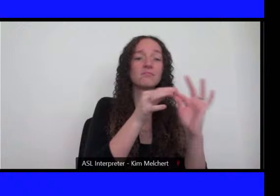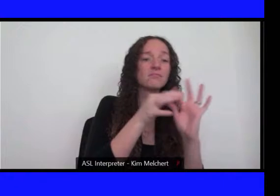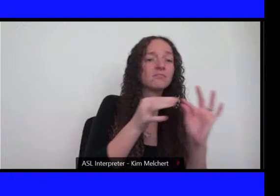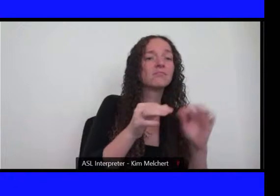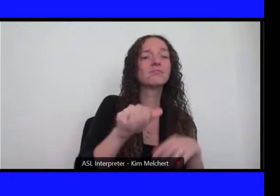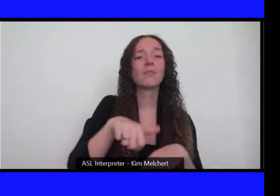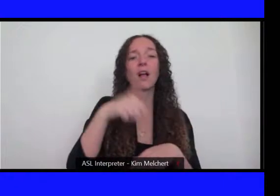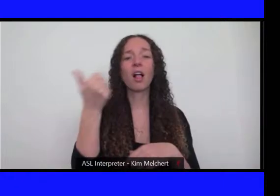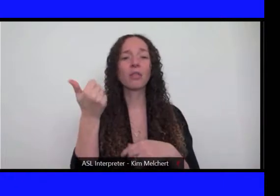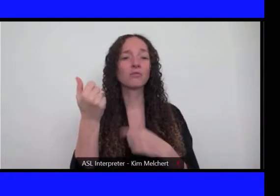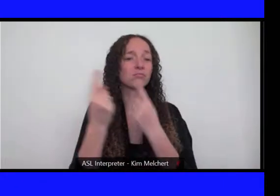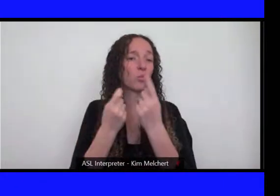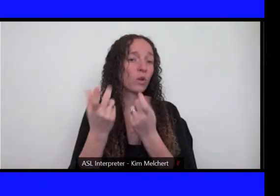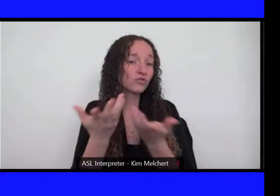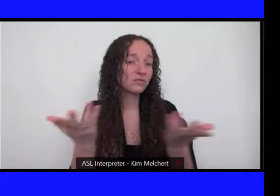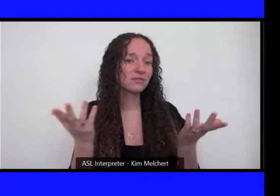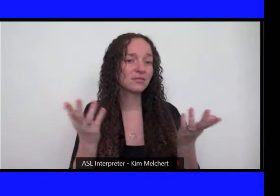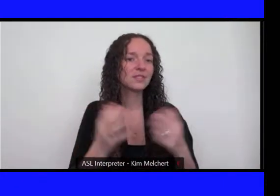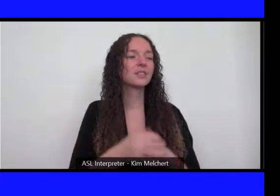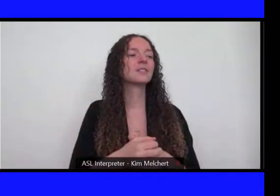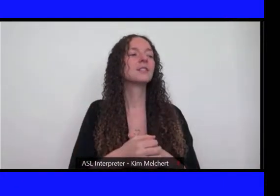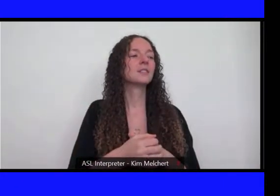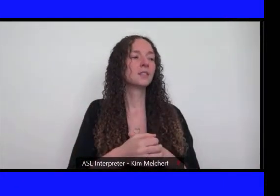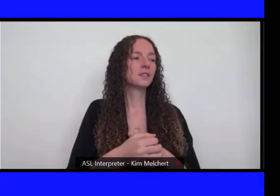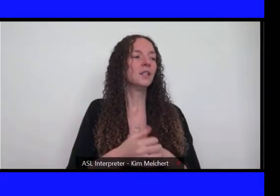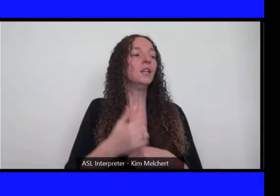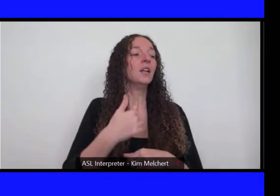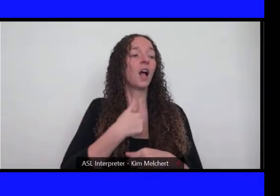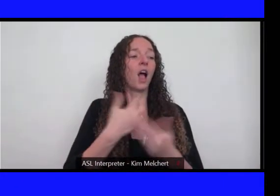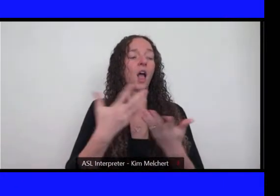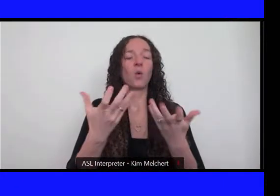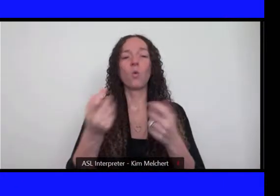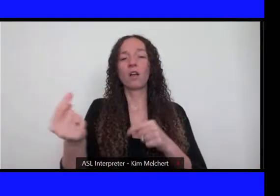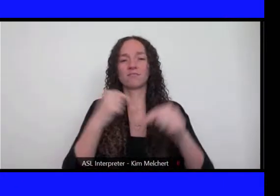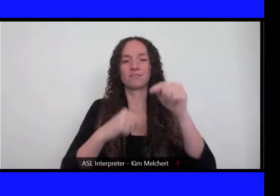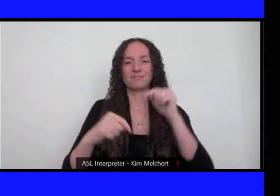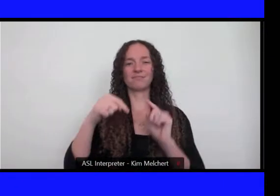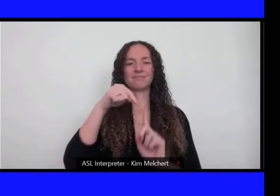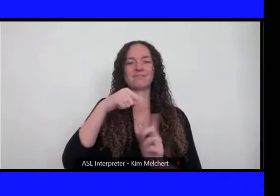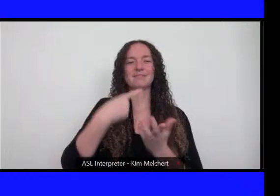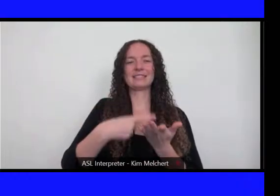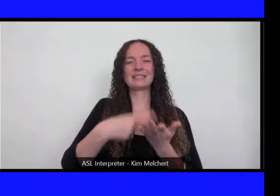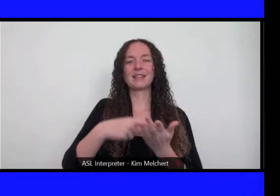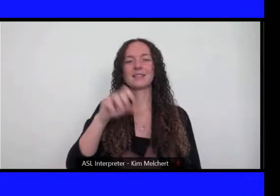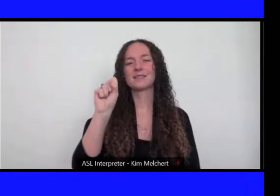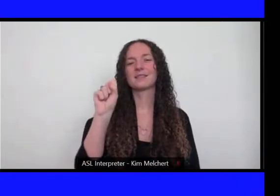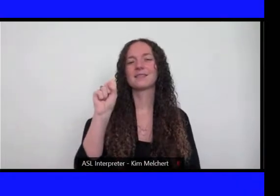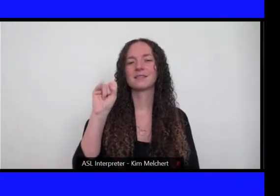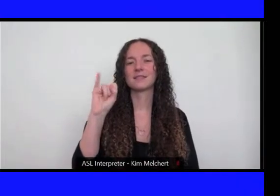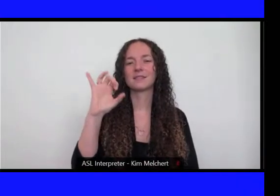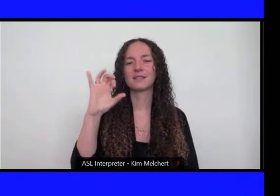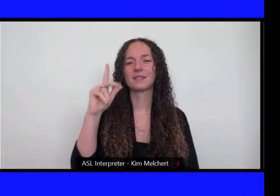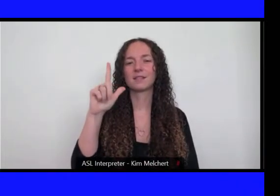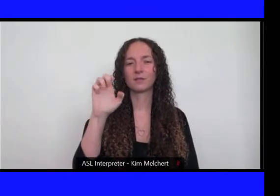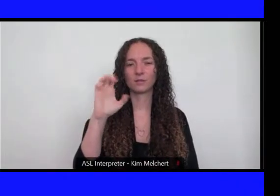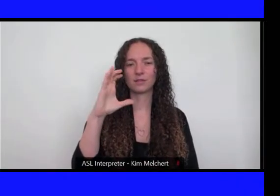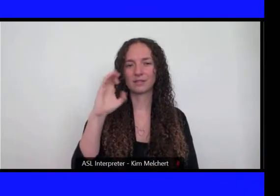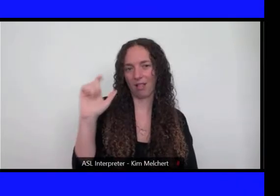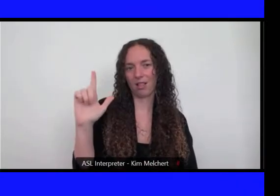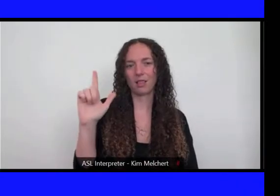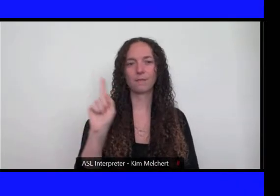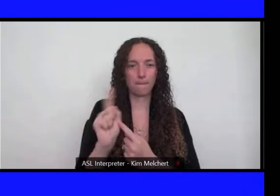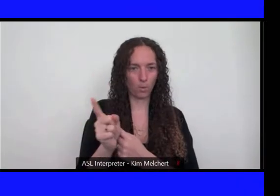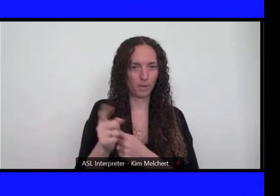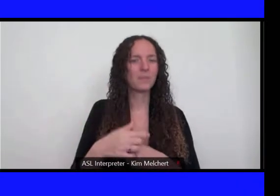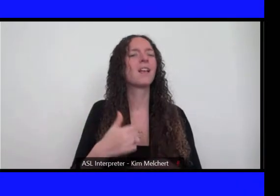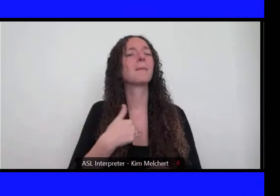Sure. So sickle cell is it's a disease of the blood that causes and it's a